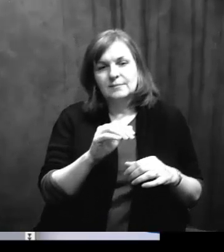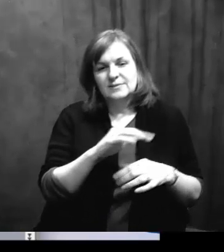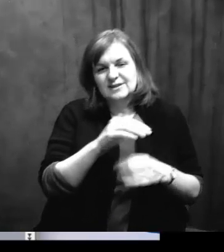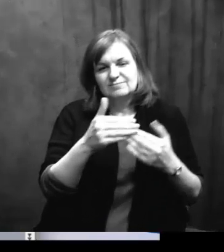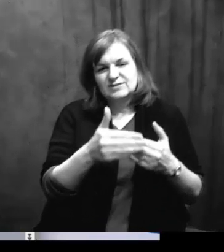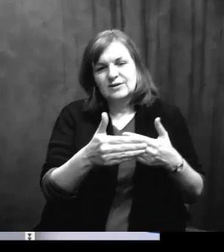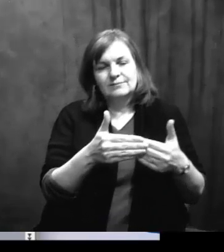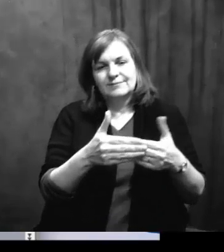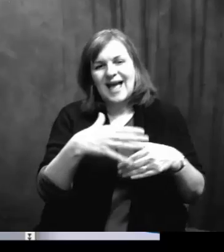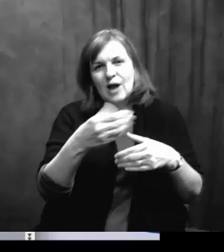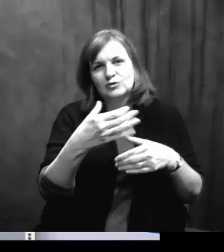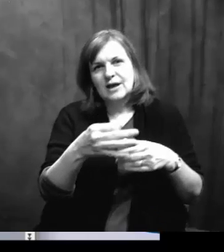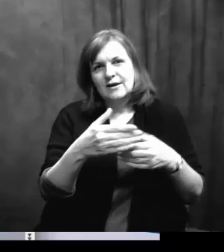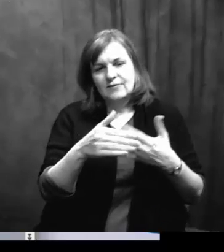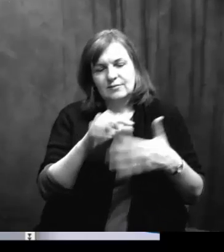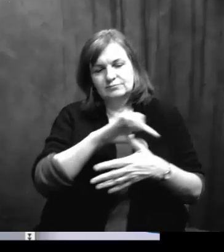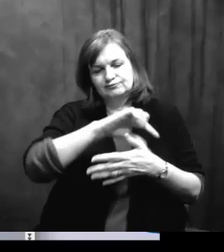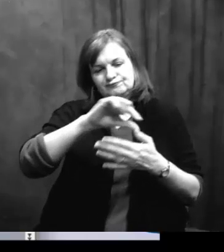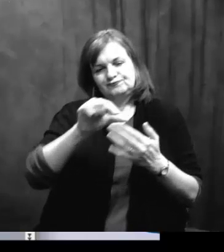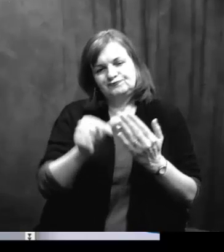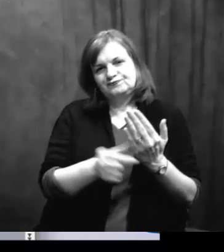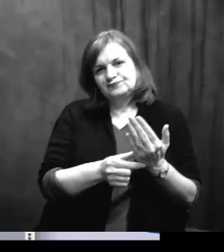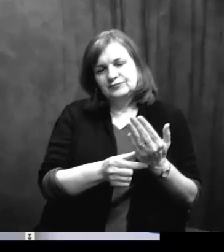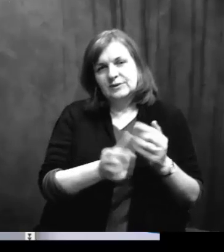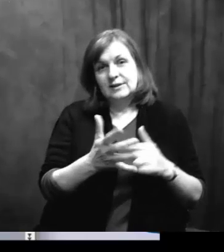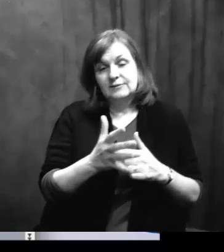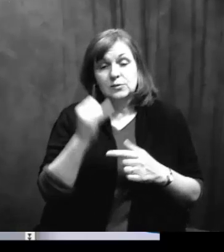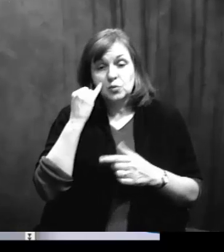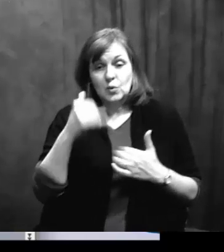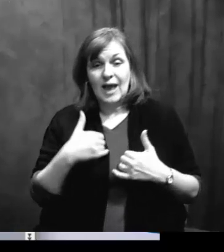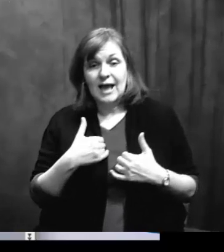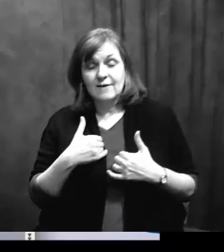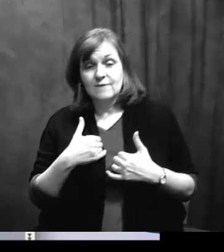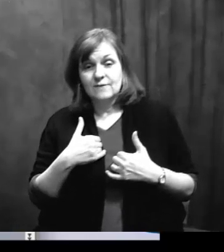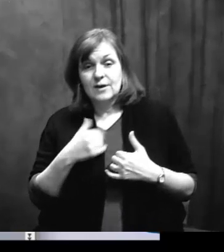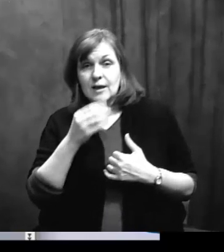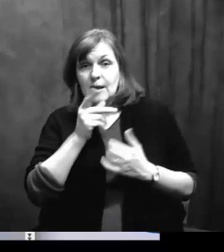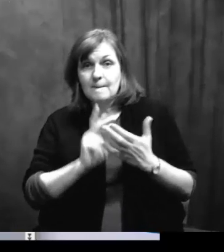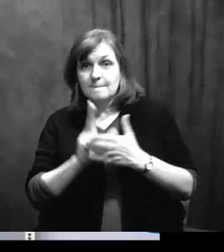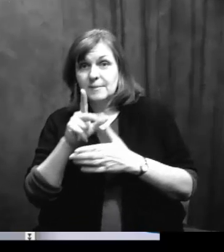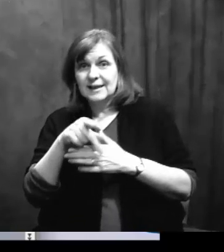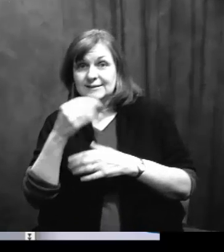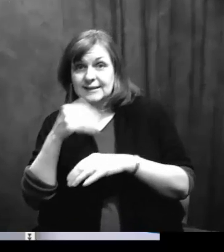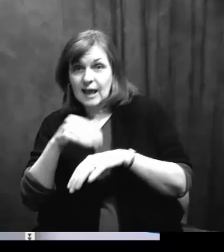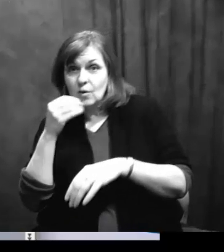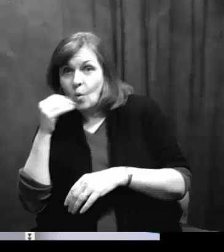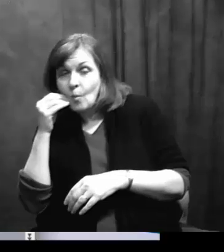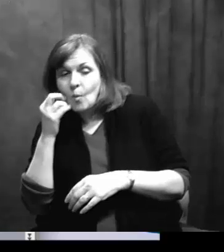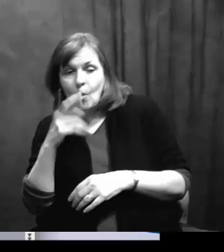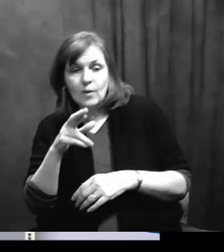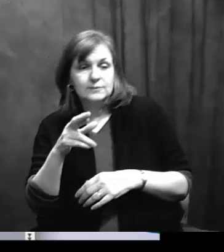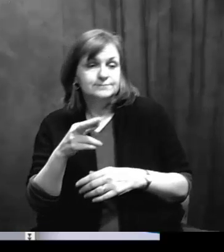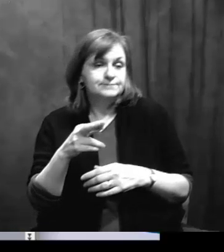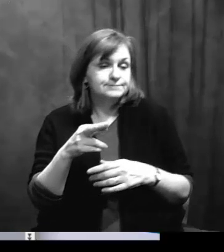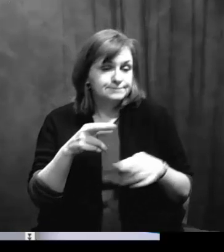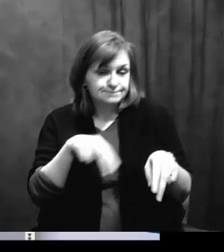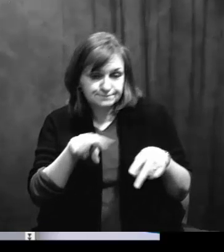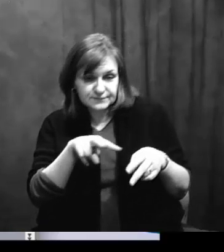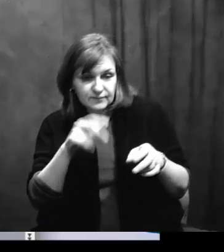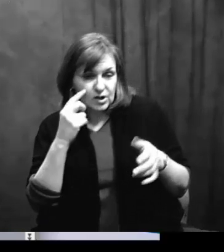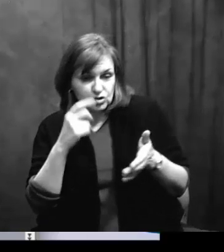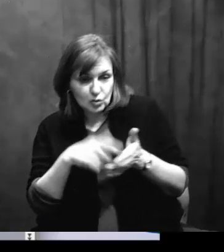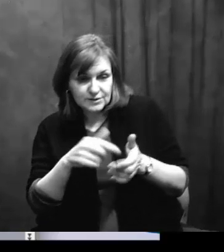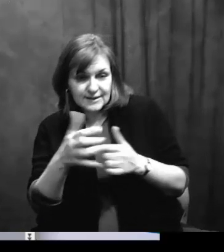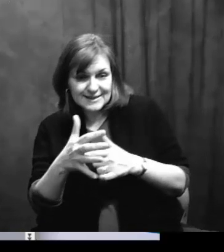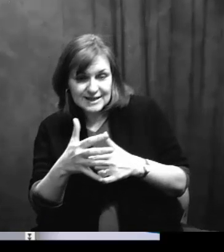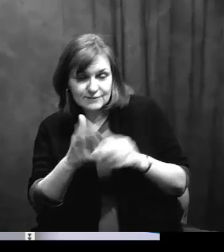potassium deficiency towards the outside. So if you were keeping plants at home, either inside or in your garden, and